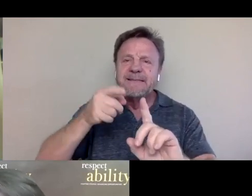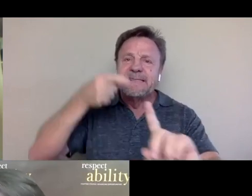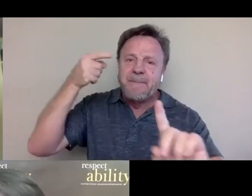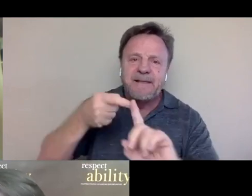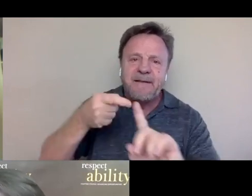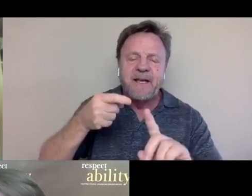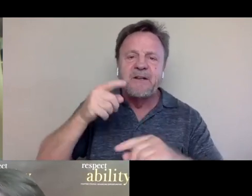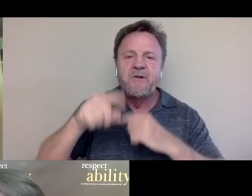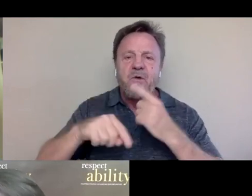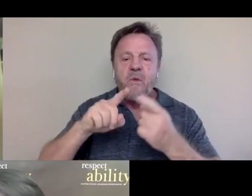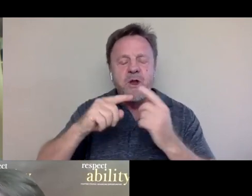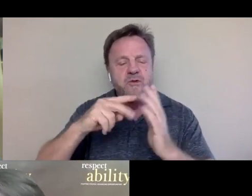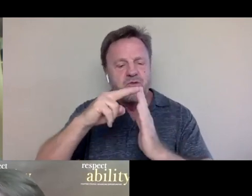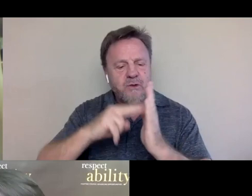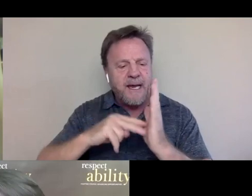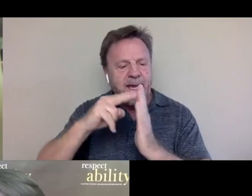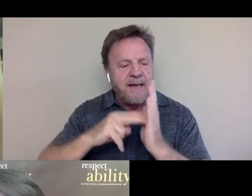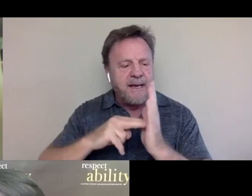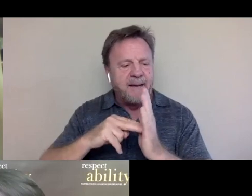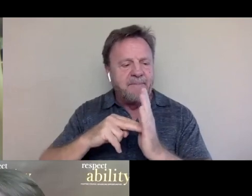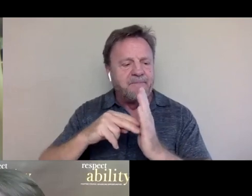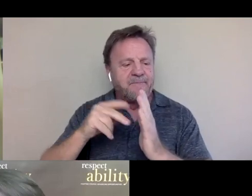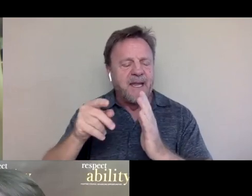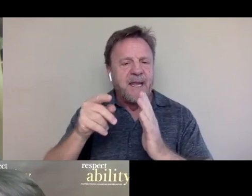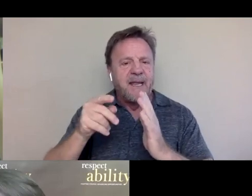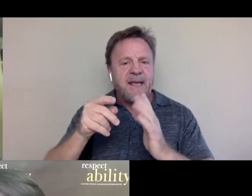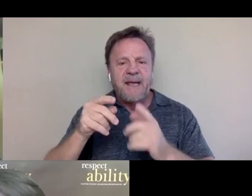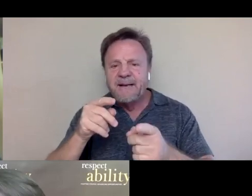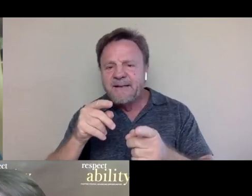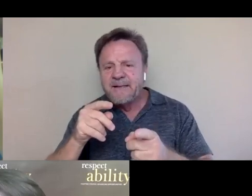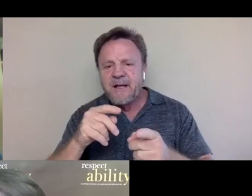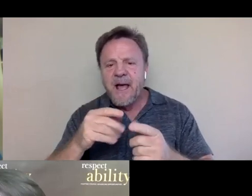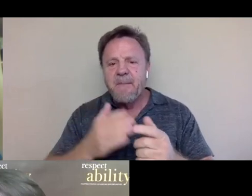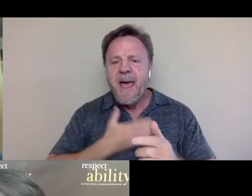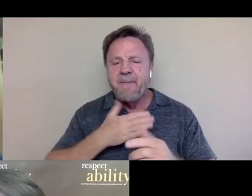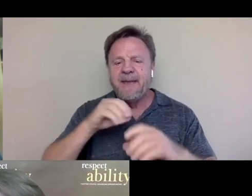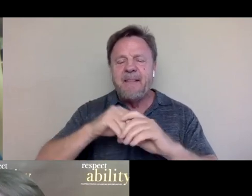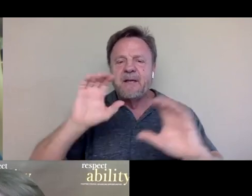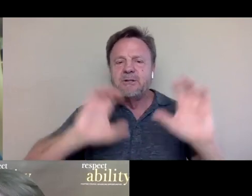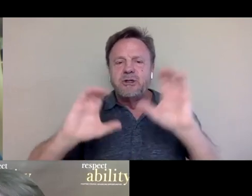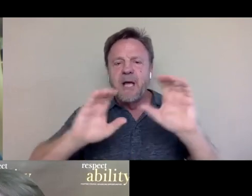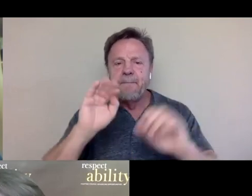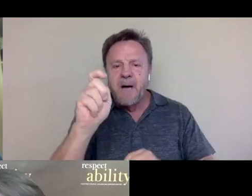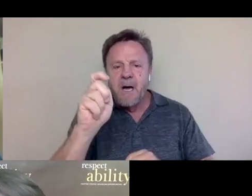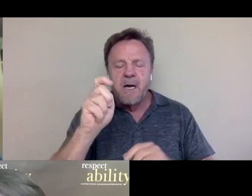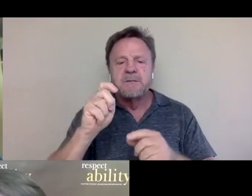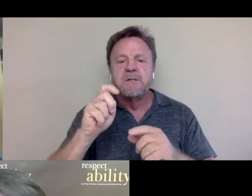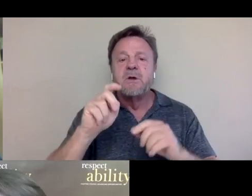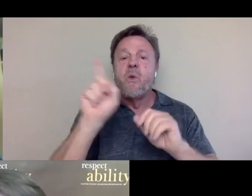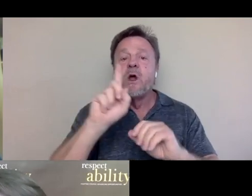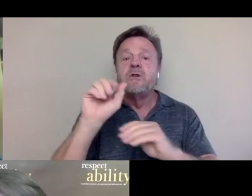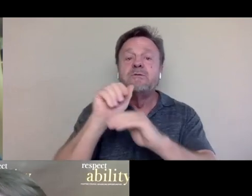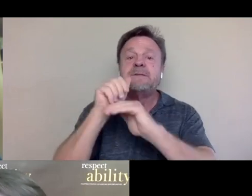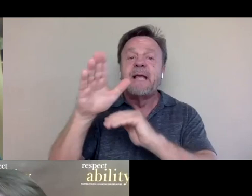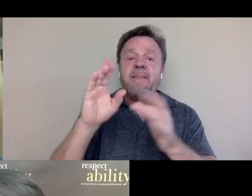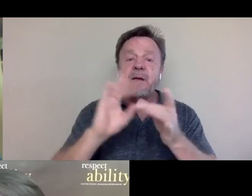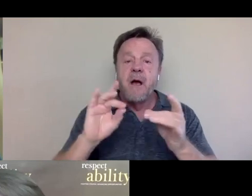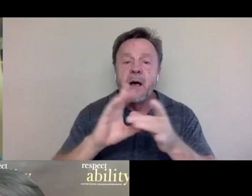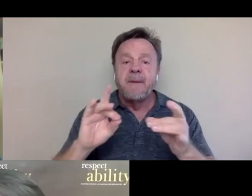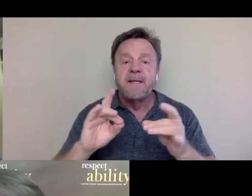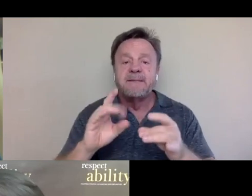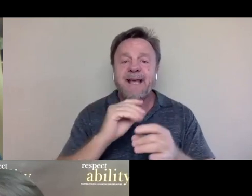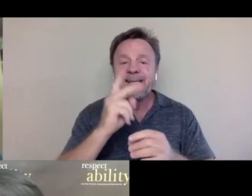you read, and I'm glad you put in the chat box, Philip, where you can send your comments as well as see the